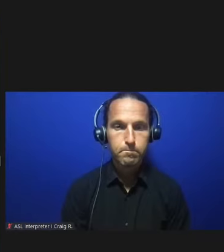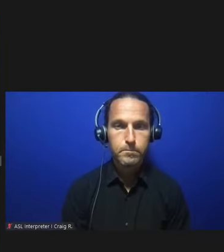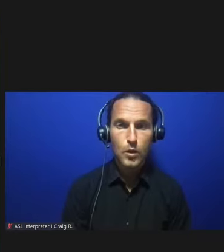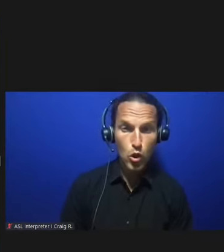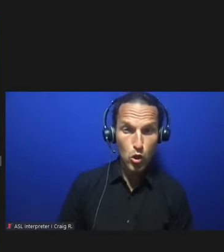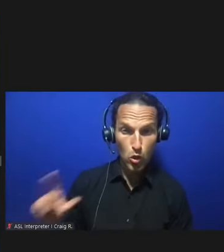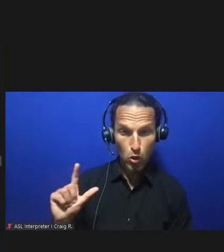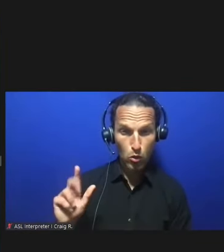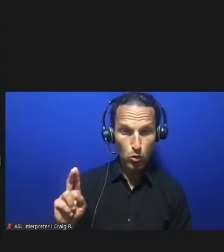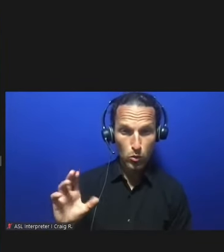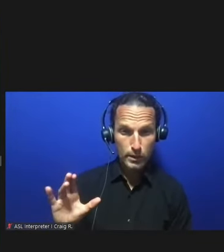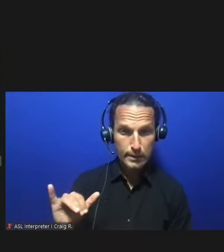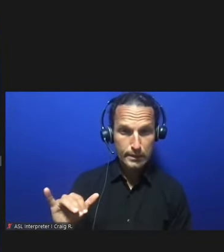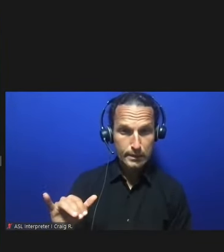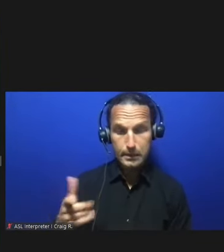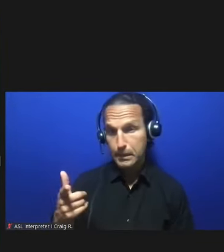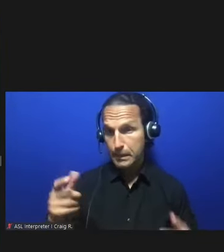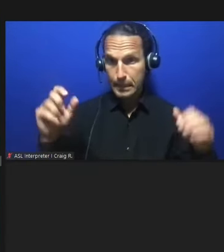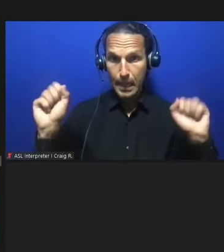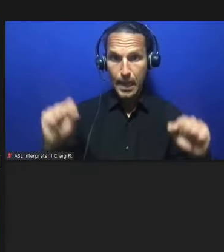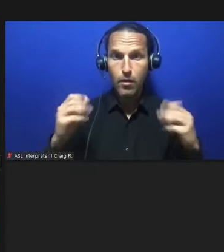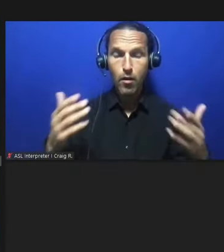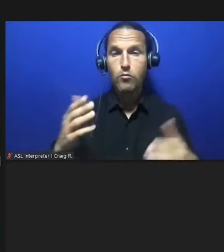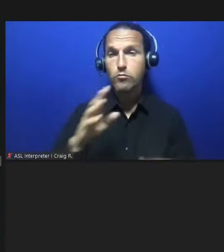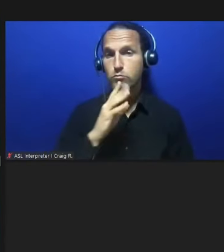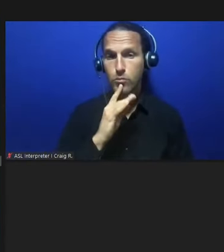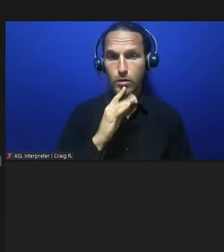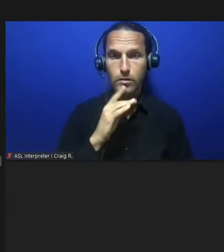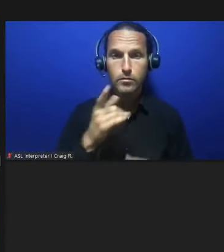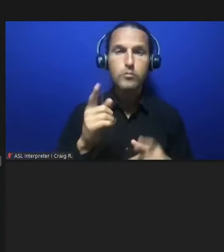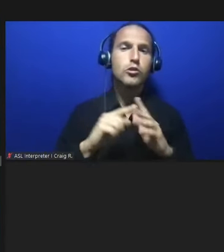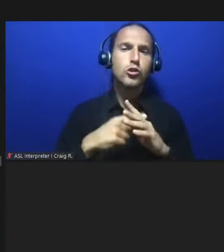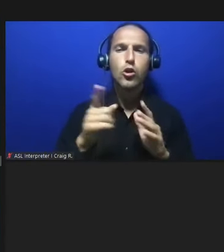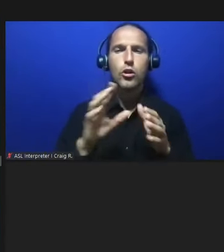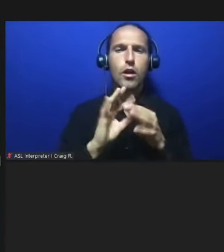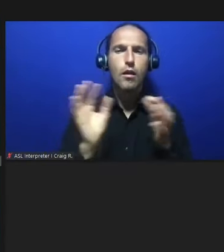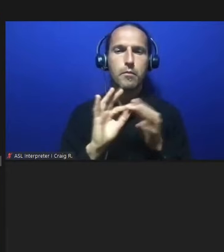Lucy, if you're able to unmute yourself, you can begin your remarks.